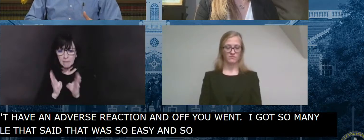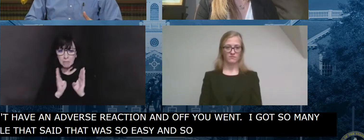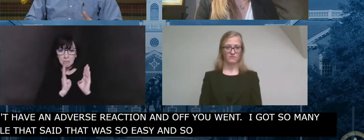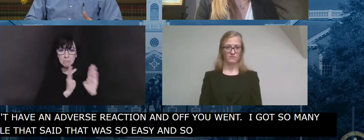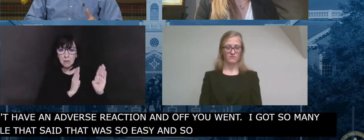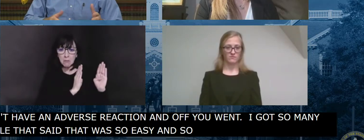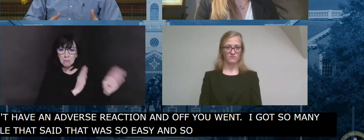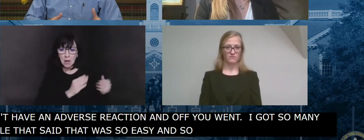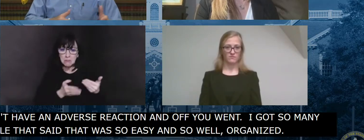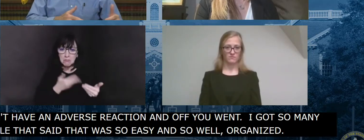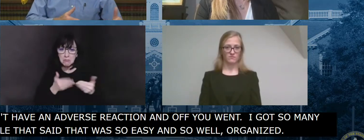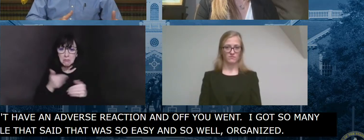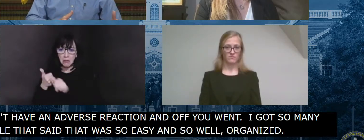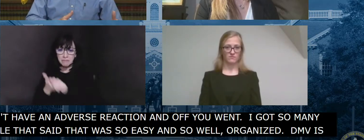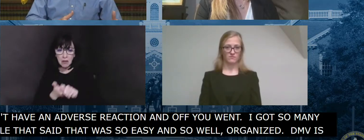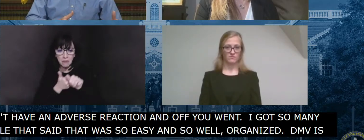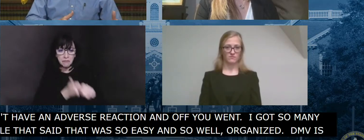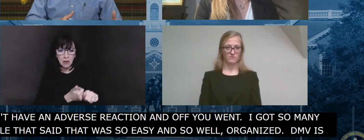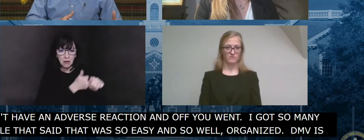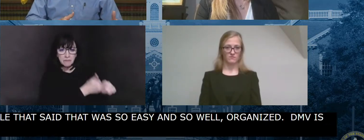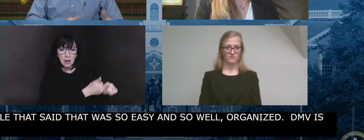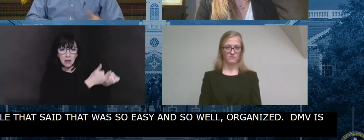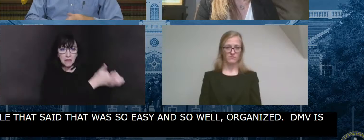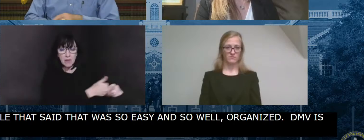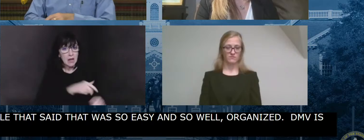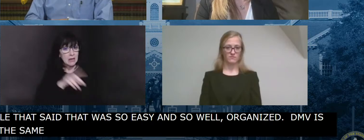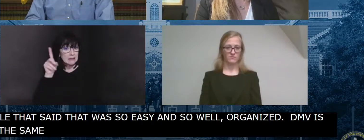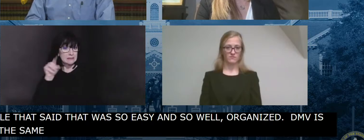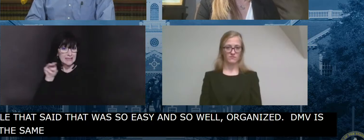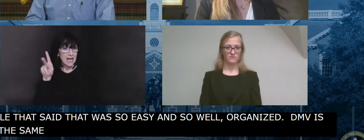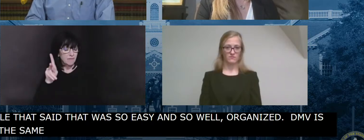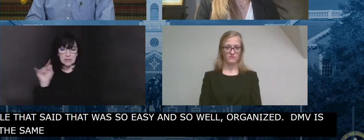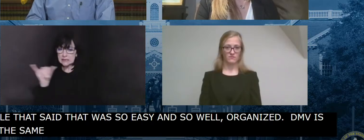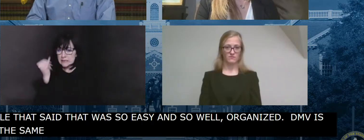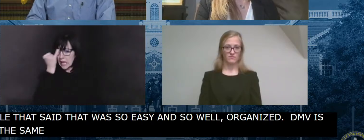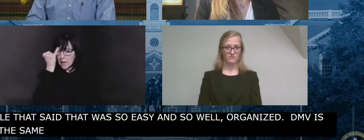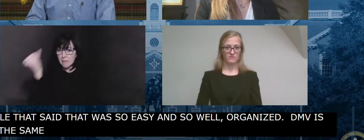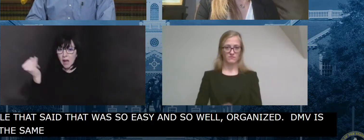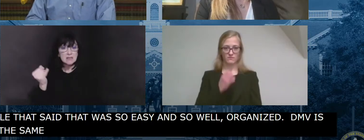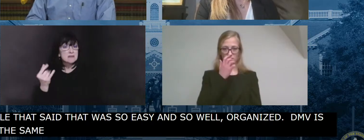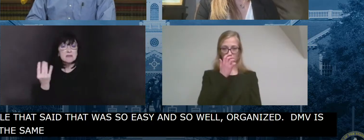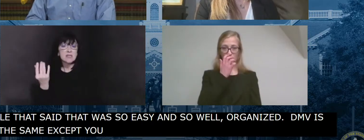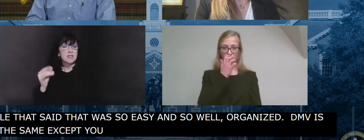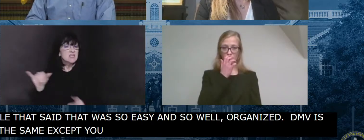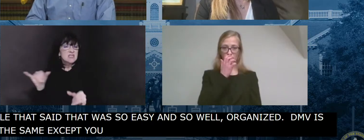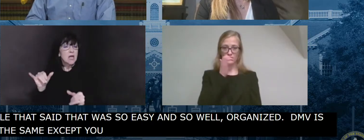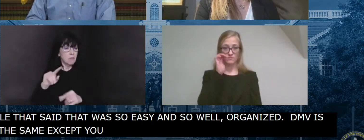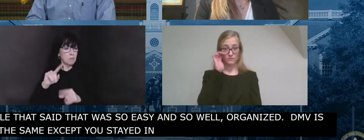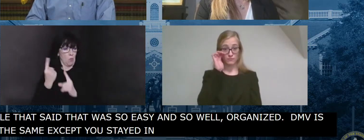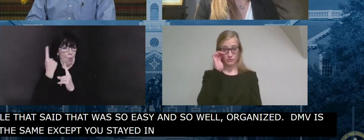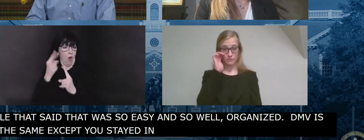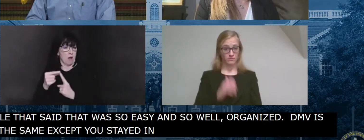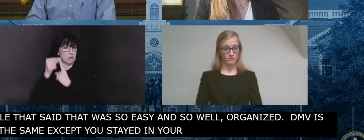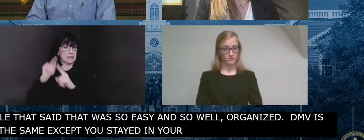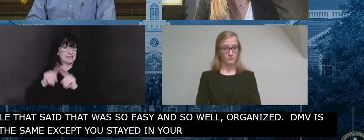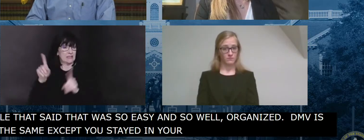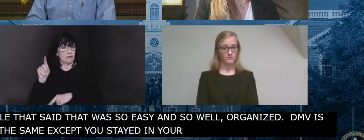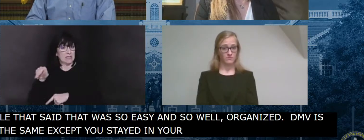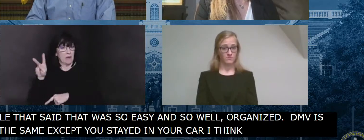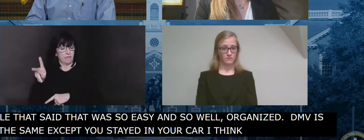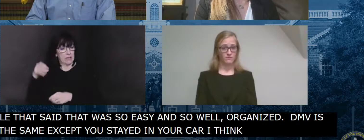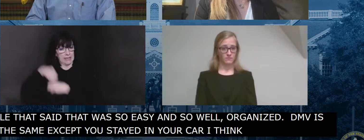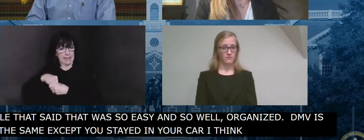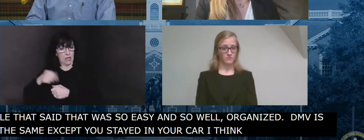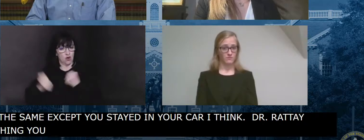little bit about the same, except you stayed in your car, I think. Dr. Rattay, is anything you want to add that I missed, particularly for the DMV? It